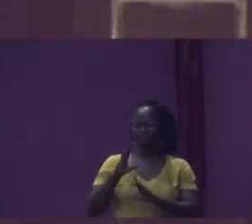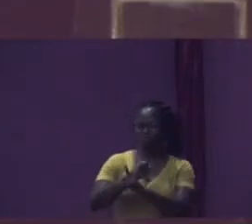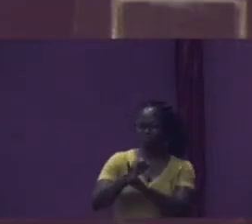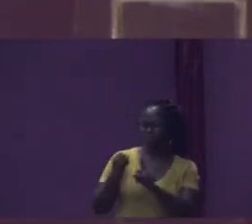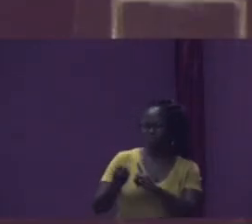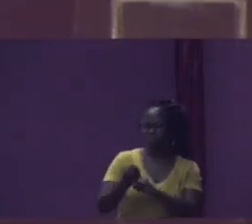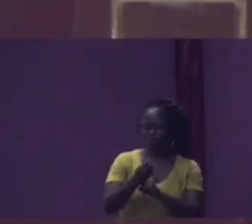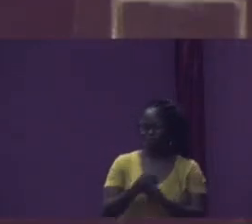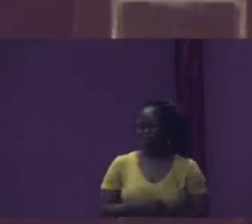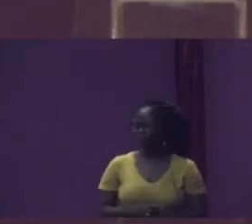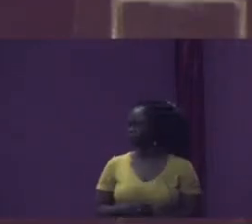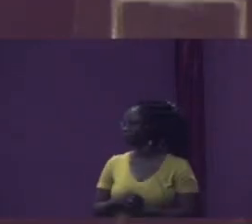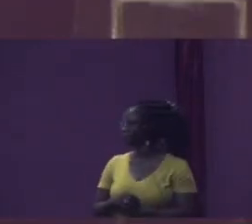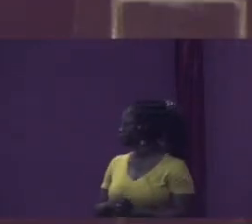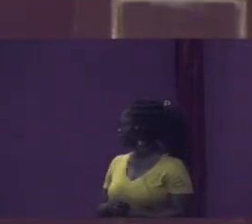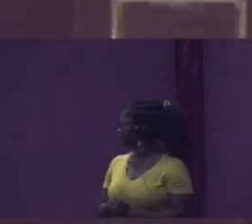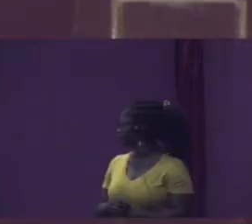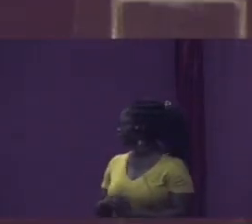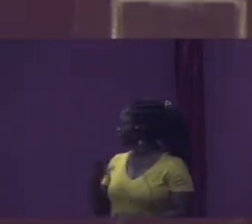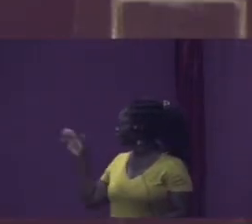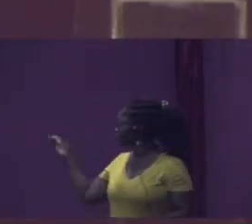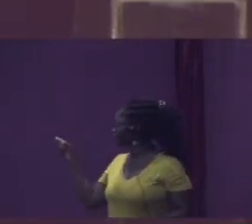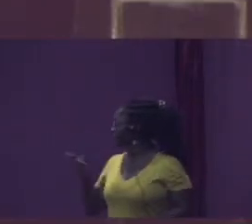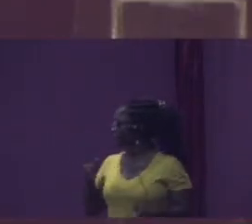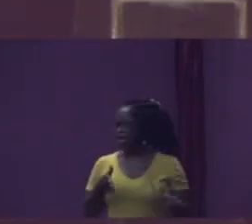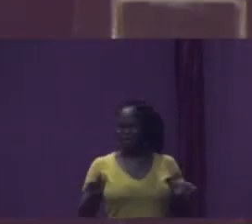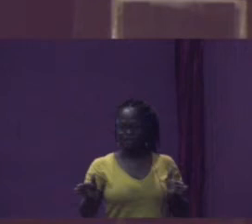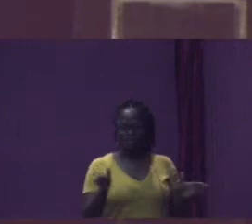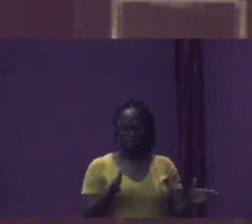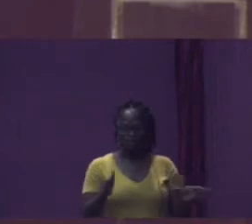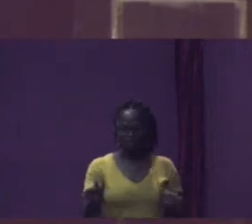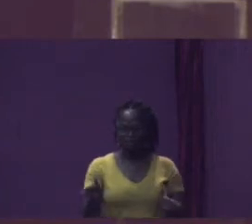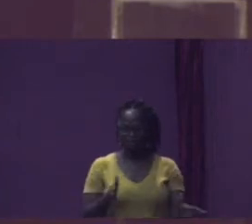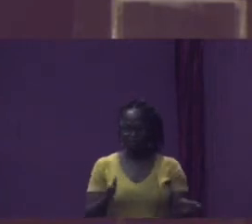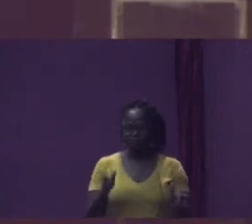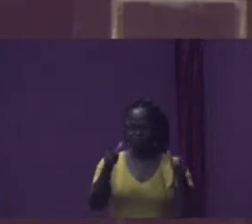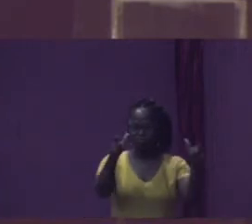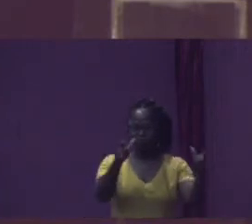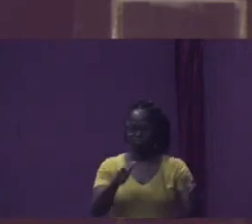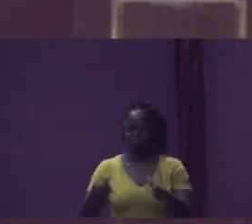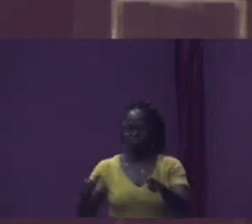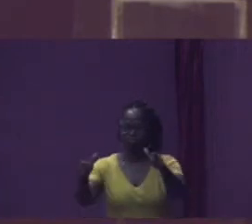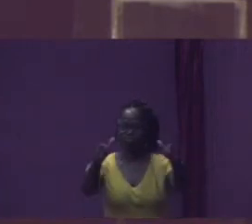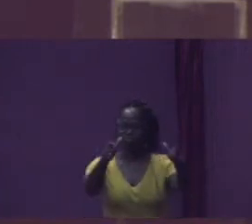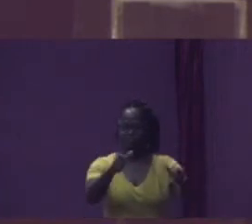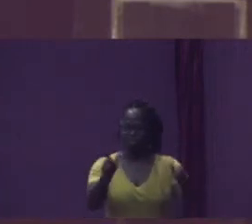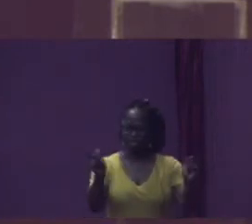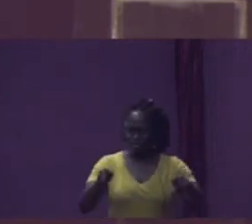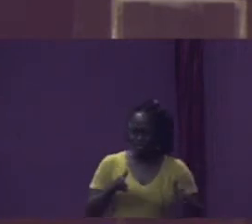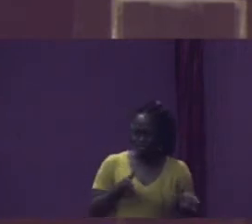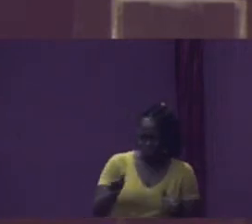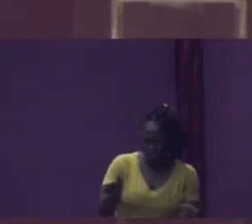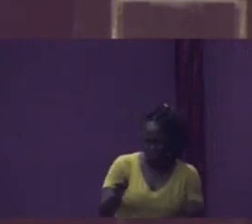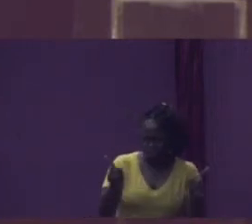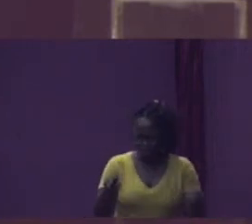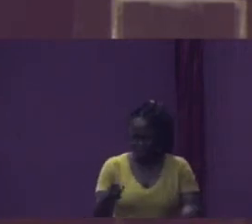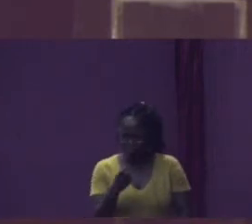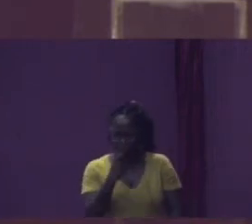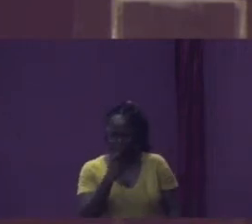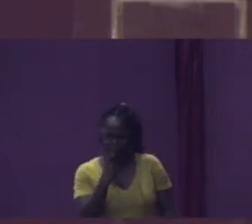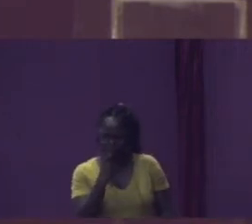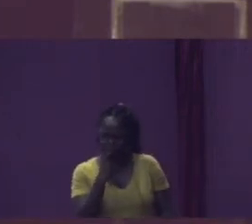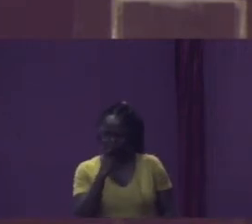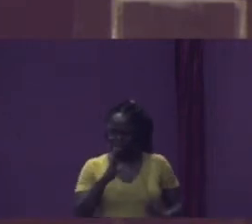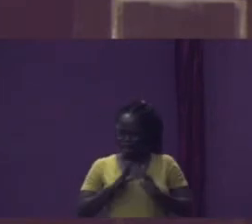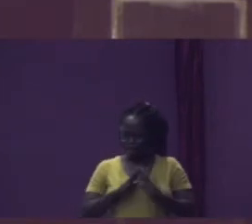There's also the accessibility of the facilities. So are they accessible? Are they close enough? Are they walking distance? Do